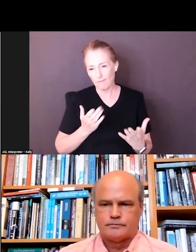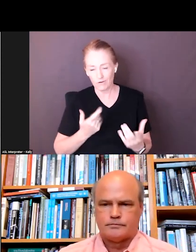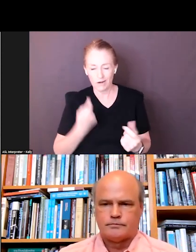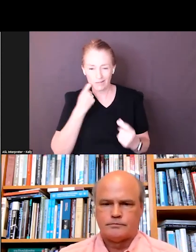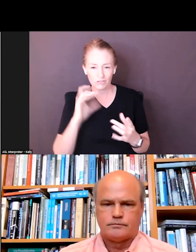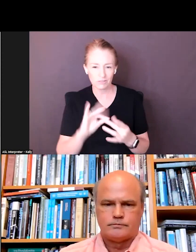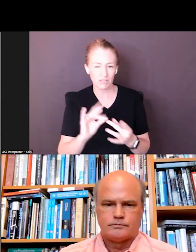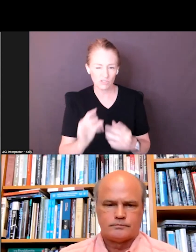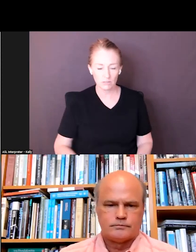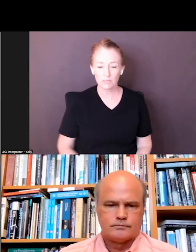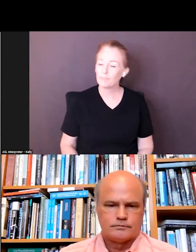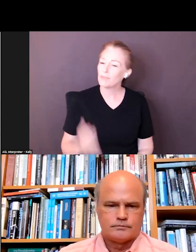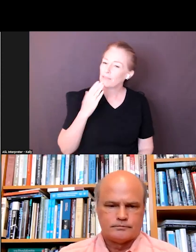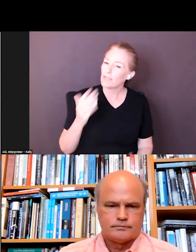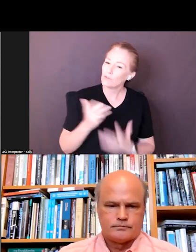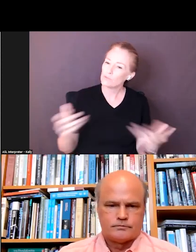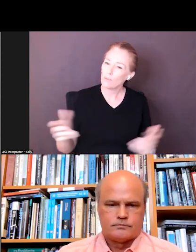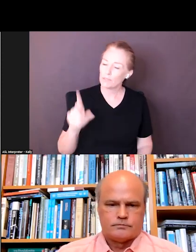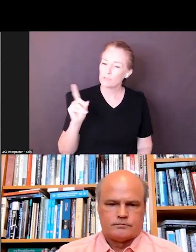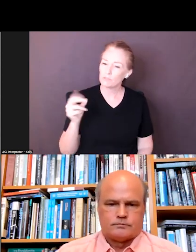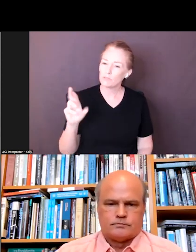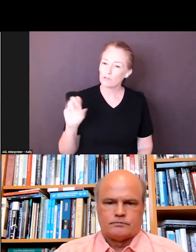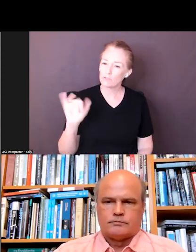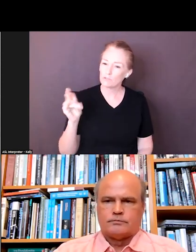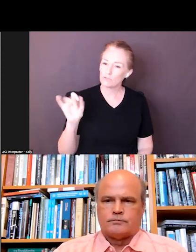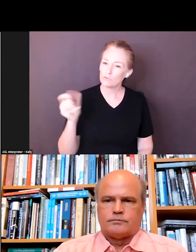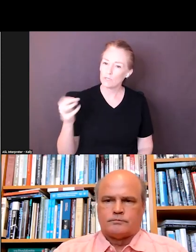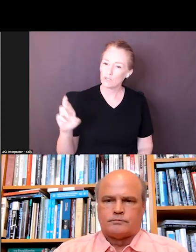Thank you so much, Dr. Joyner. And